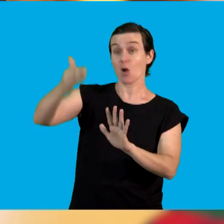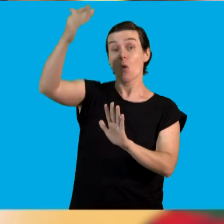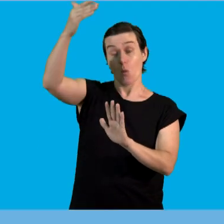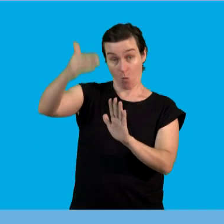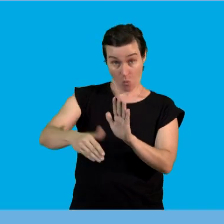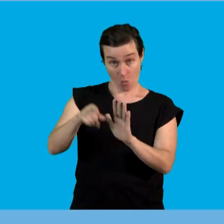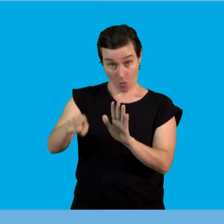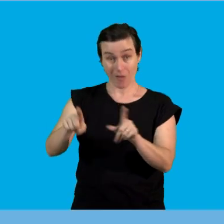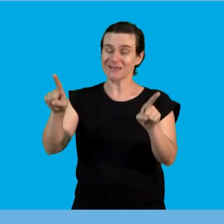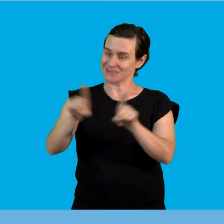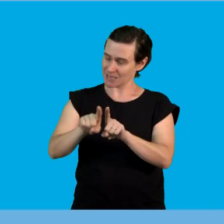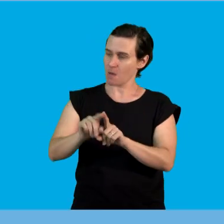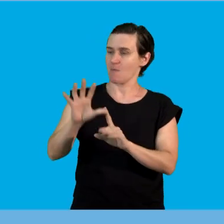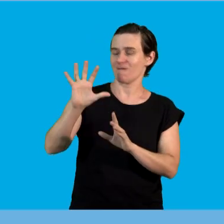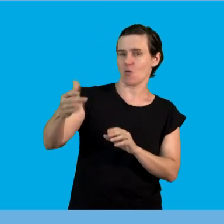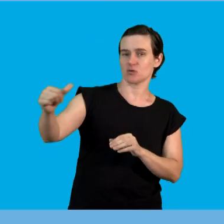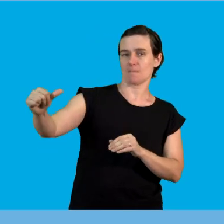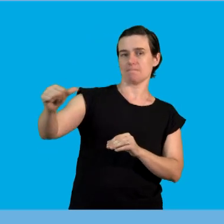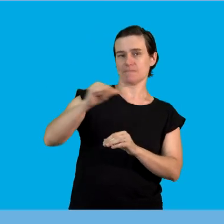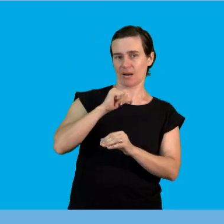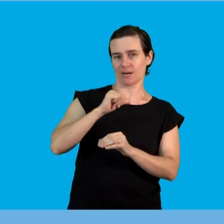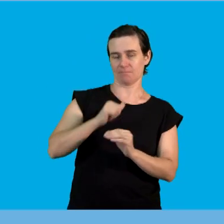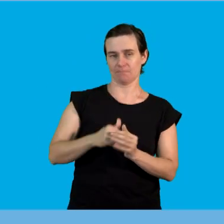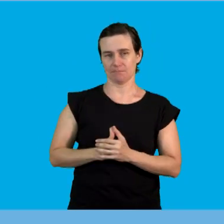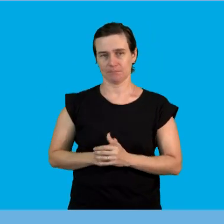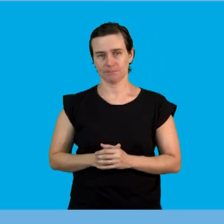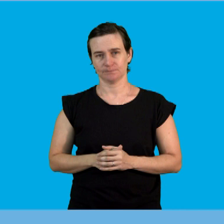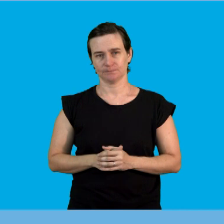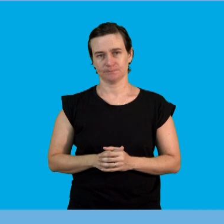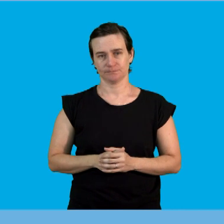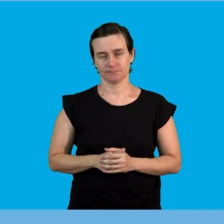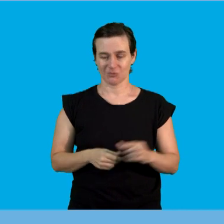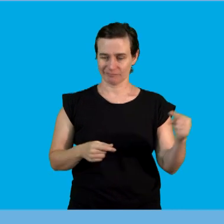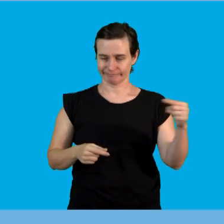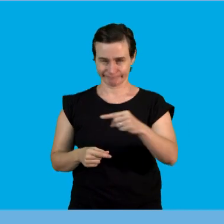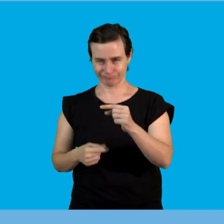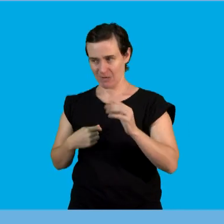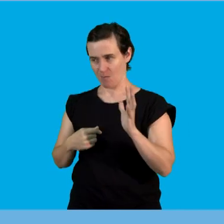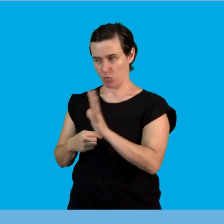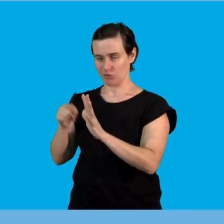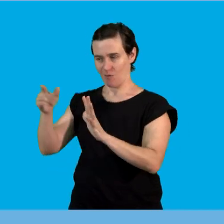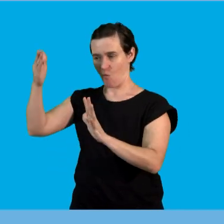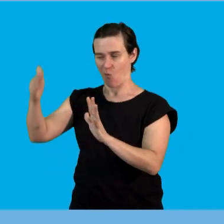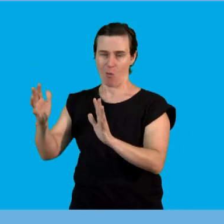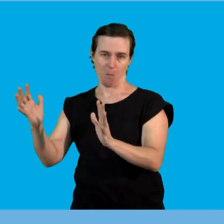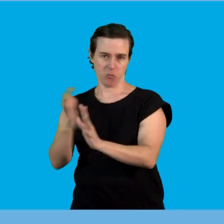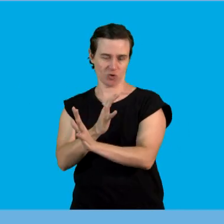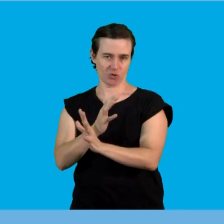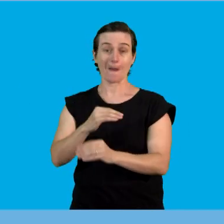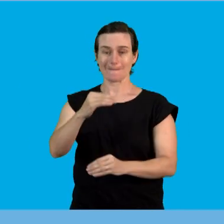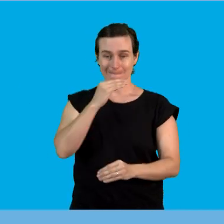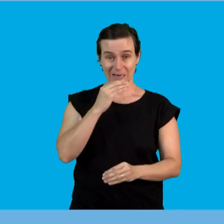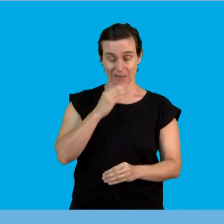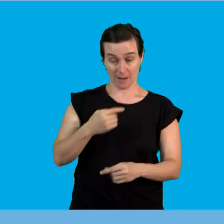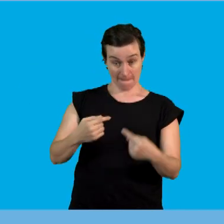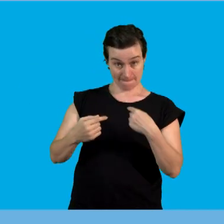the wall is going to apply the very same force but then going to the left-hand side. So now that means there are two objects.